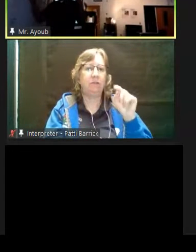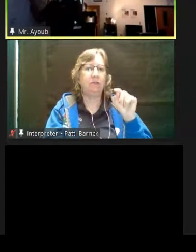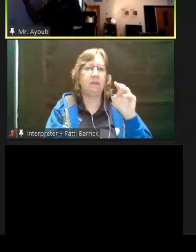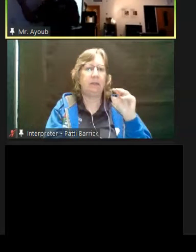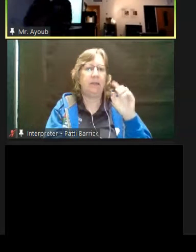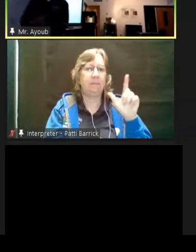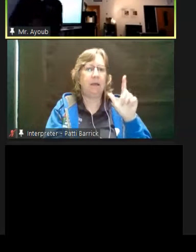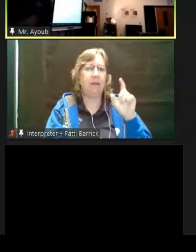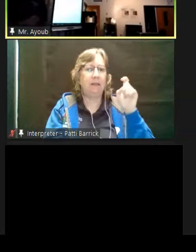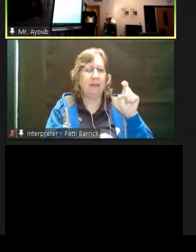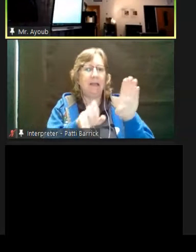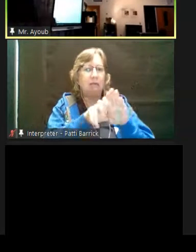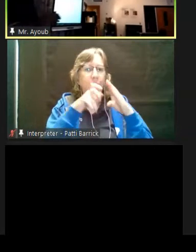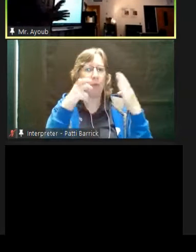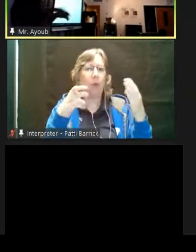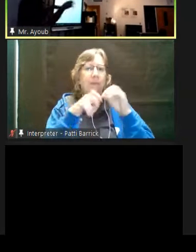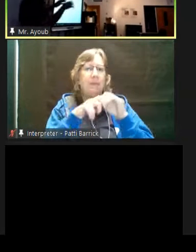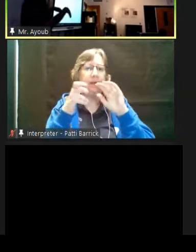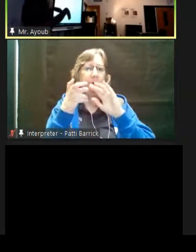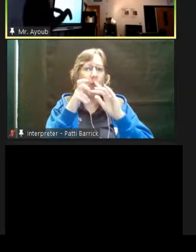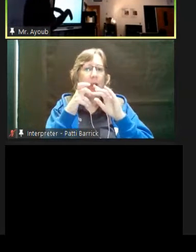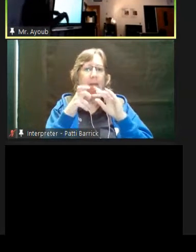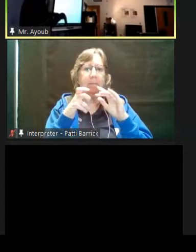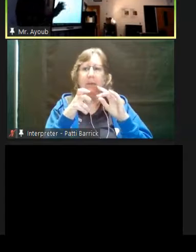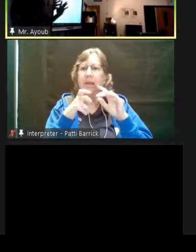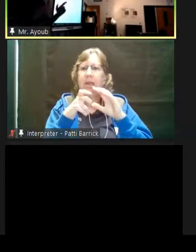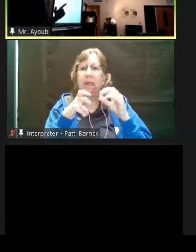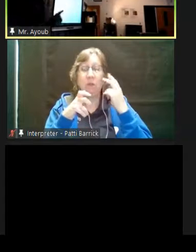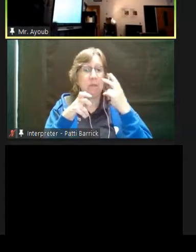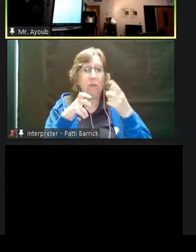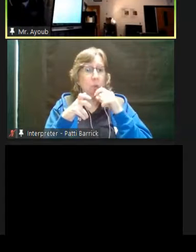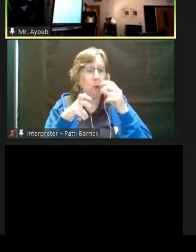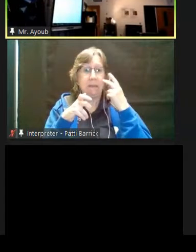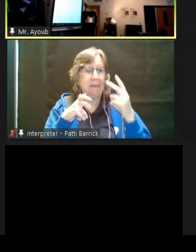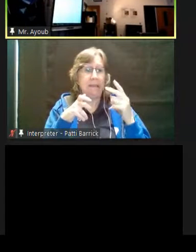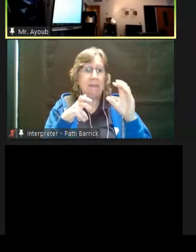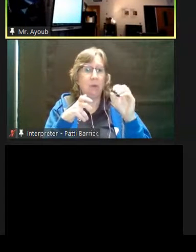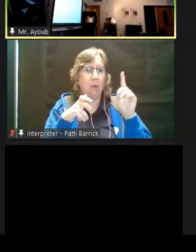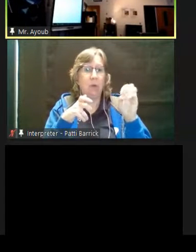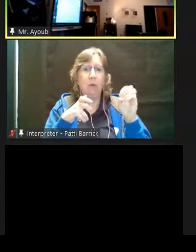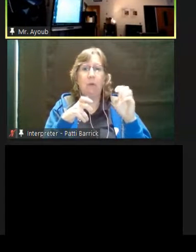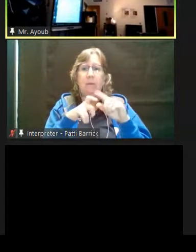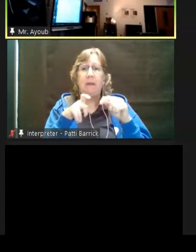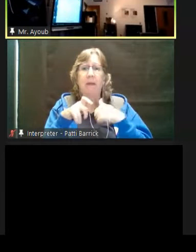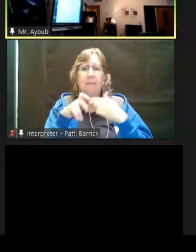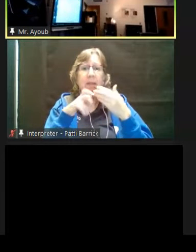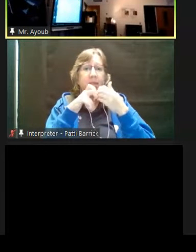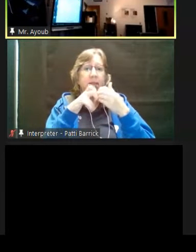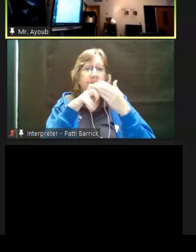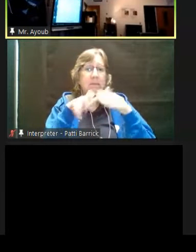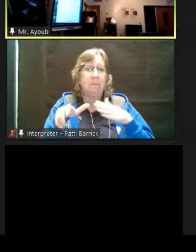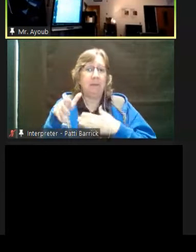open up in a web browser. So notice you don't see any of the codes. So I'm going to do something for you guys. I'm going to split my screen.